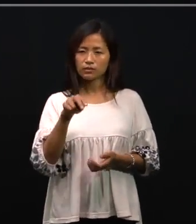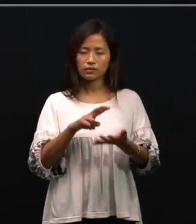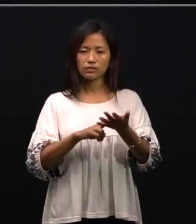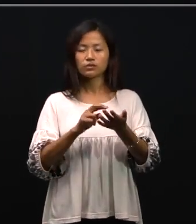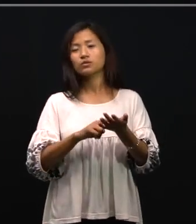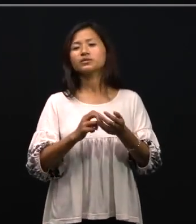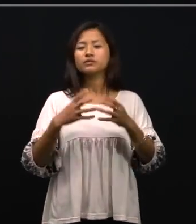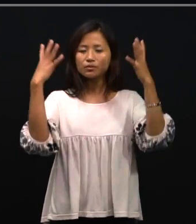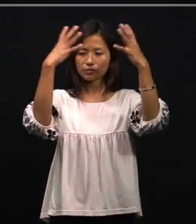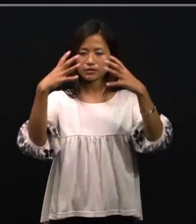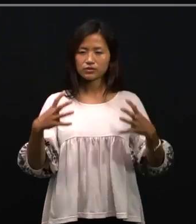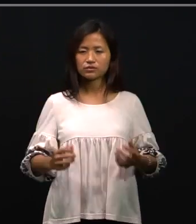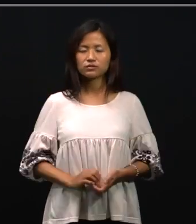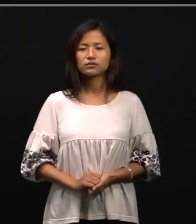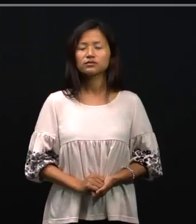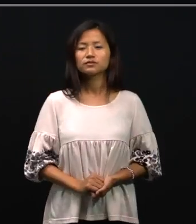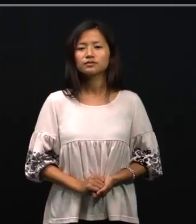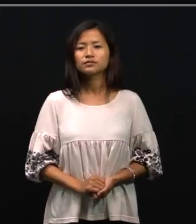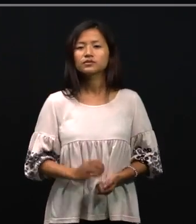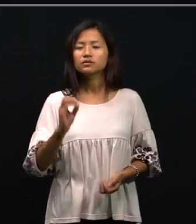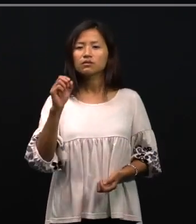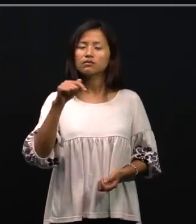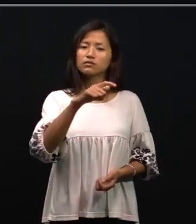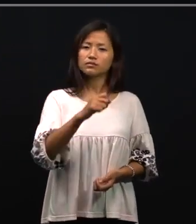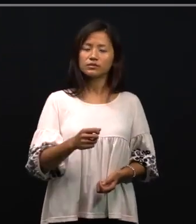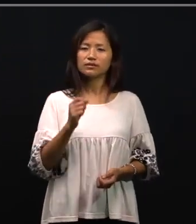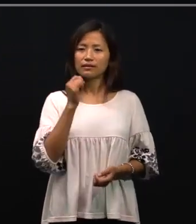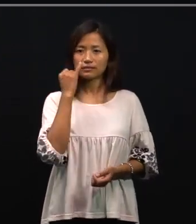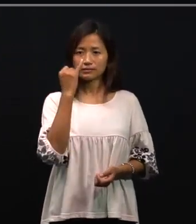And as the organisms are being identified,